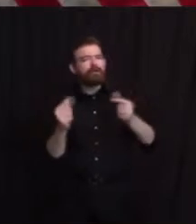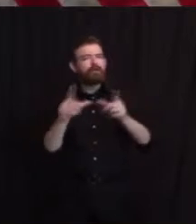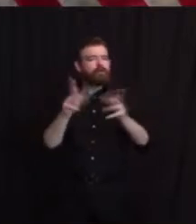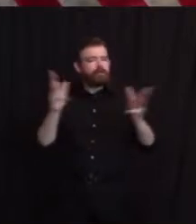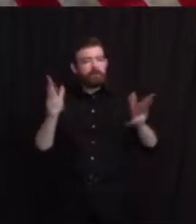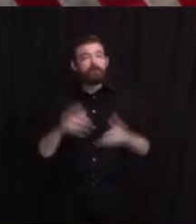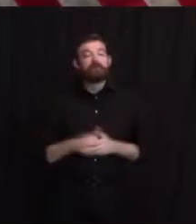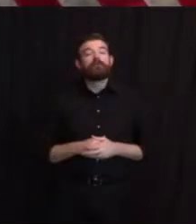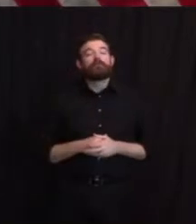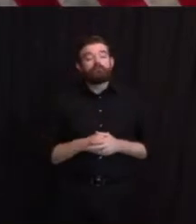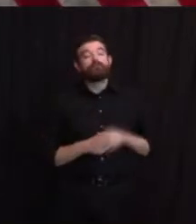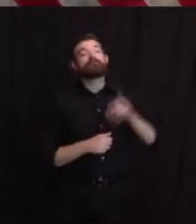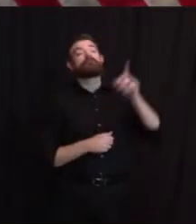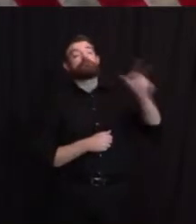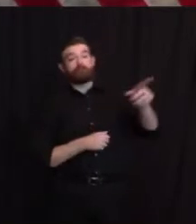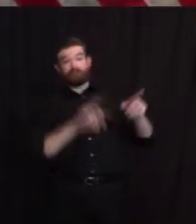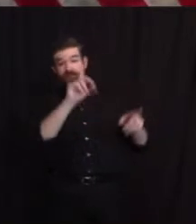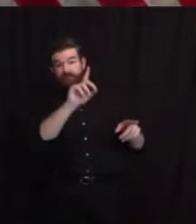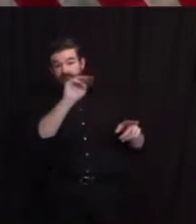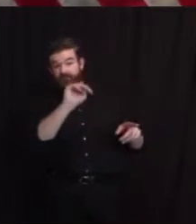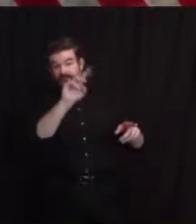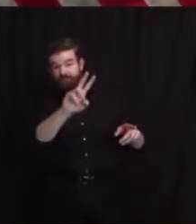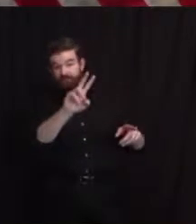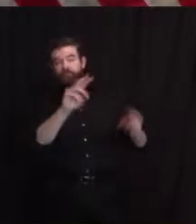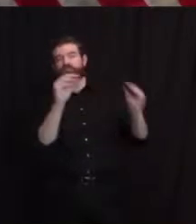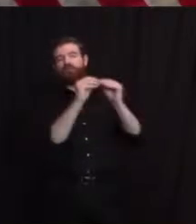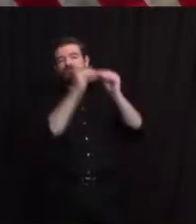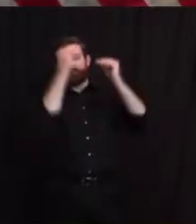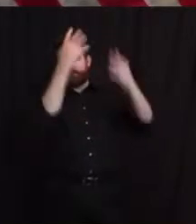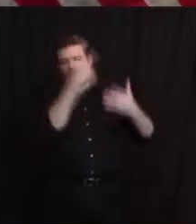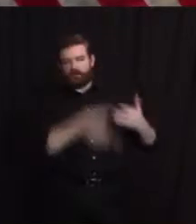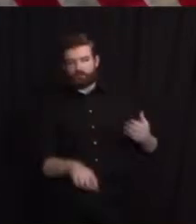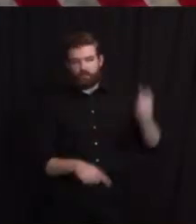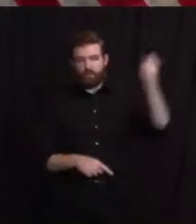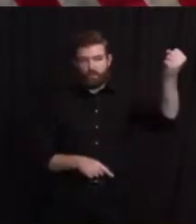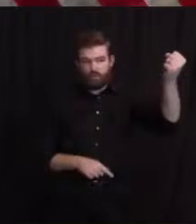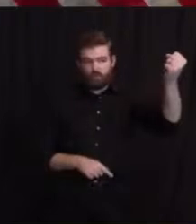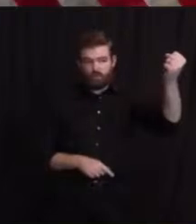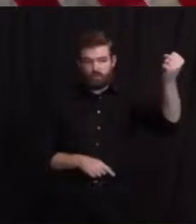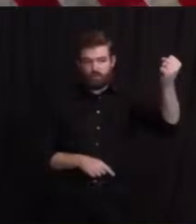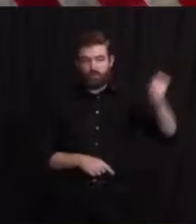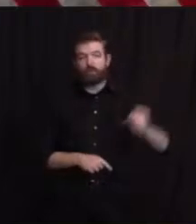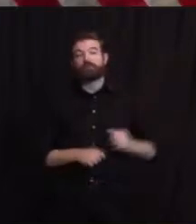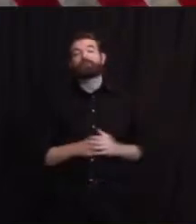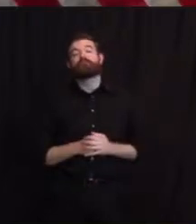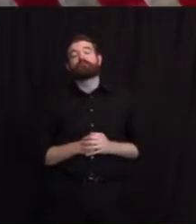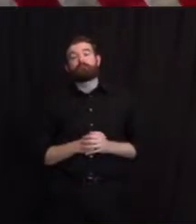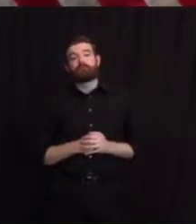both online and as well as physical presence. At